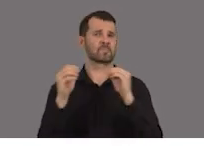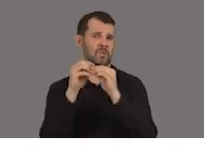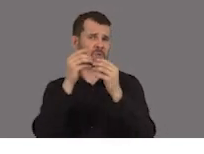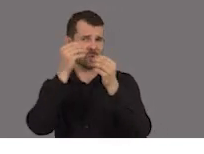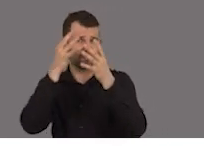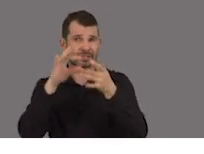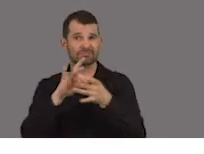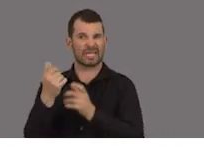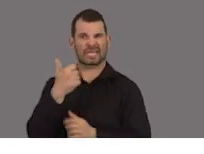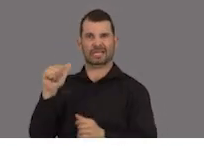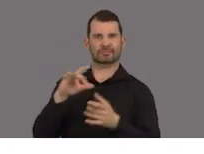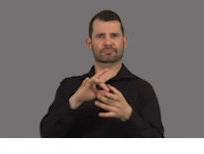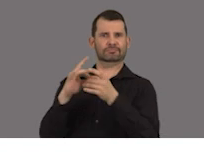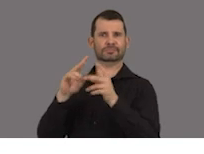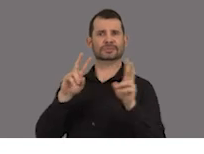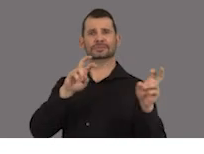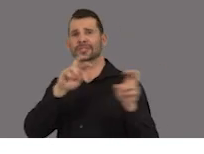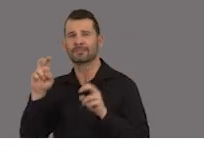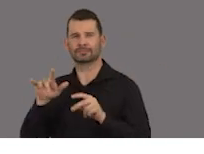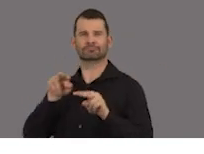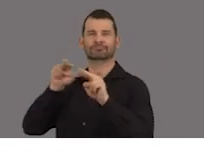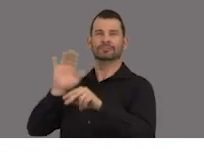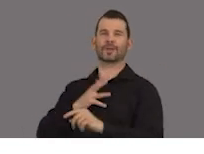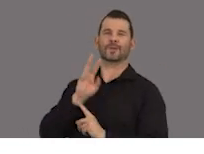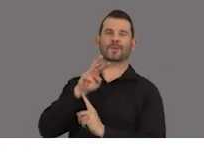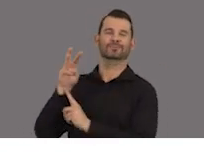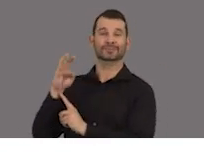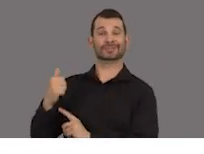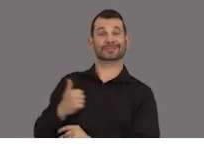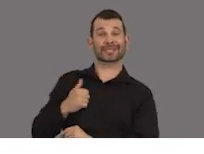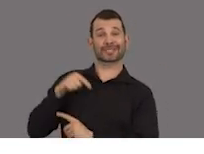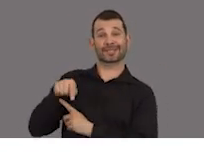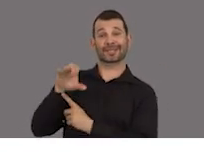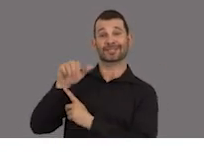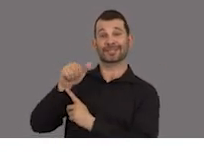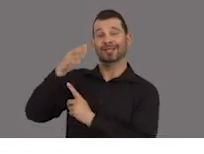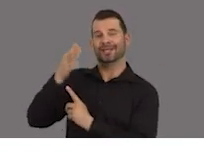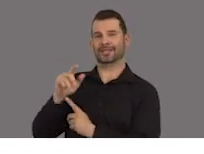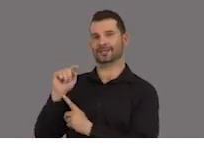information on any related topics, visit our webpage at